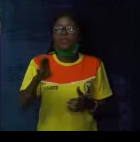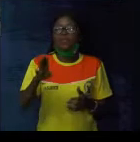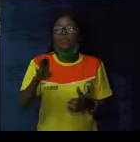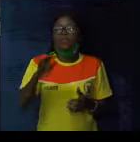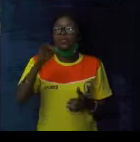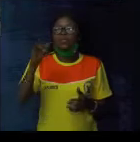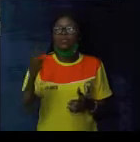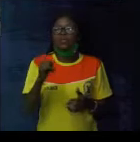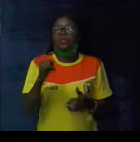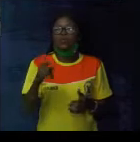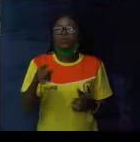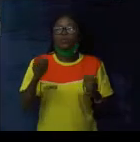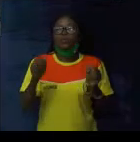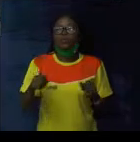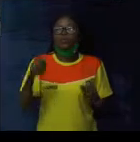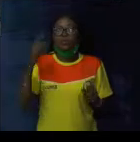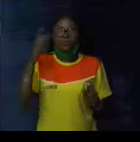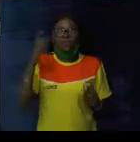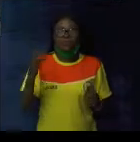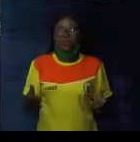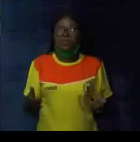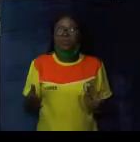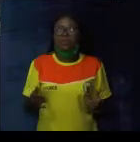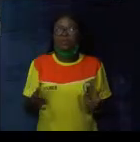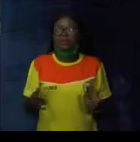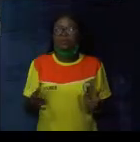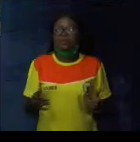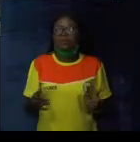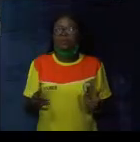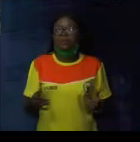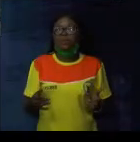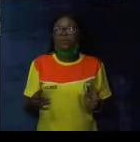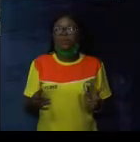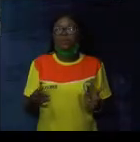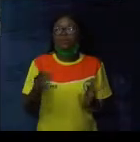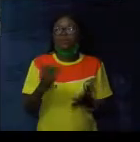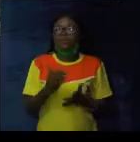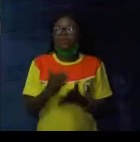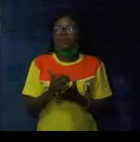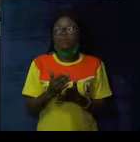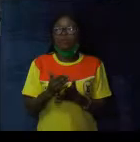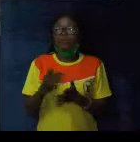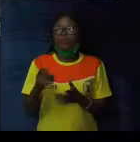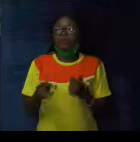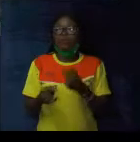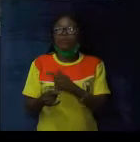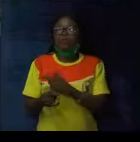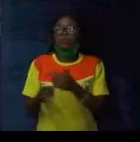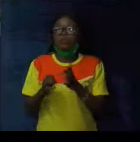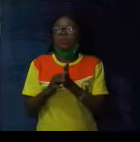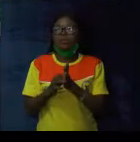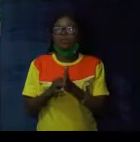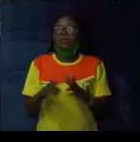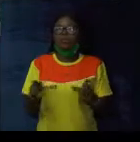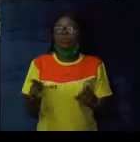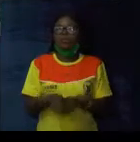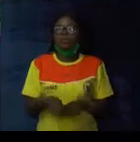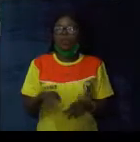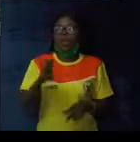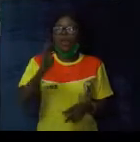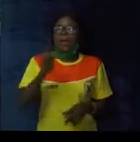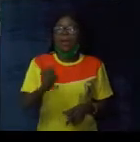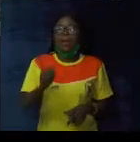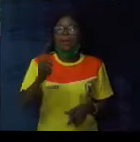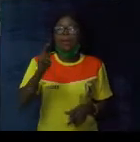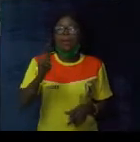BJ? This is BJ. So you can see, oh sorry, this is BJ right here. Stops here. Okay,